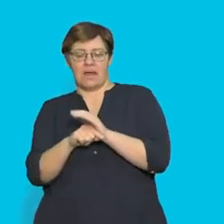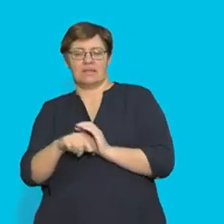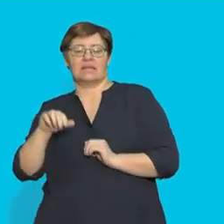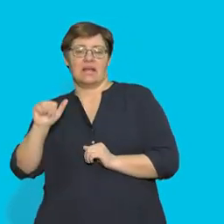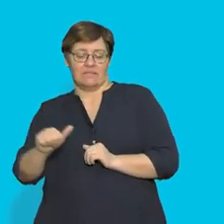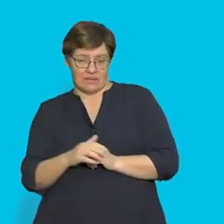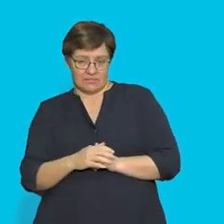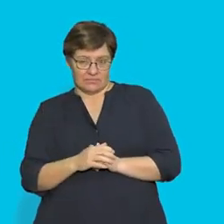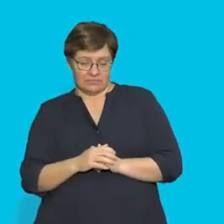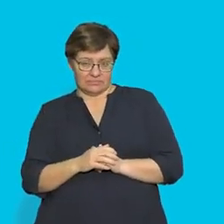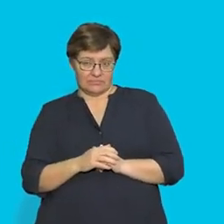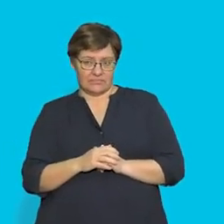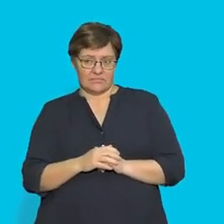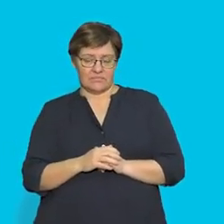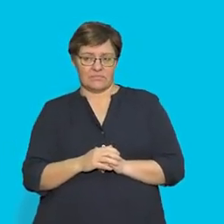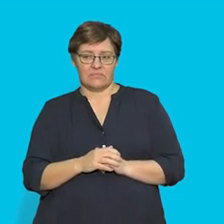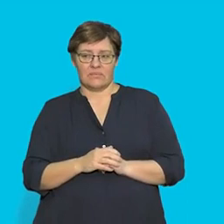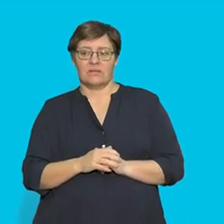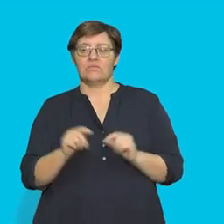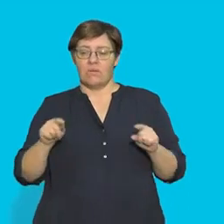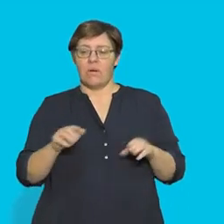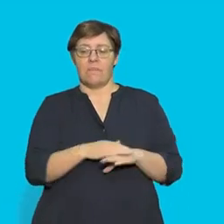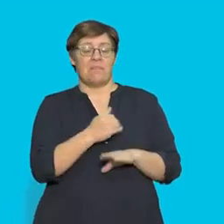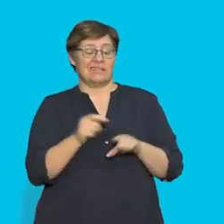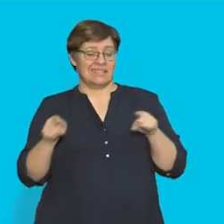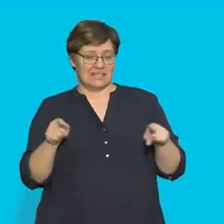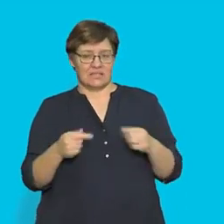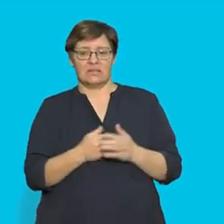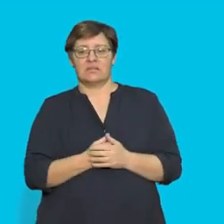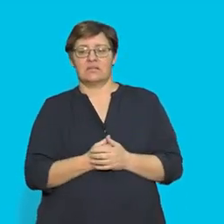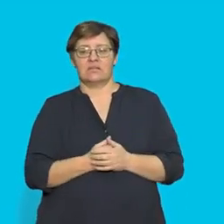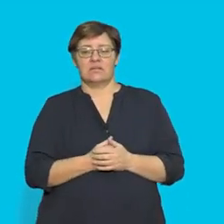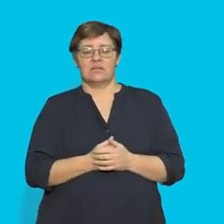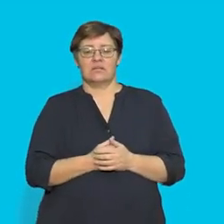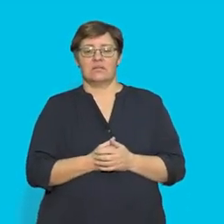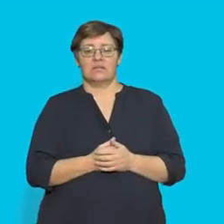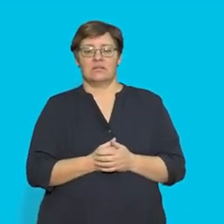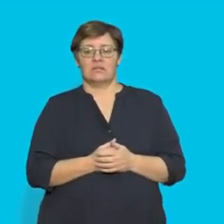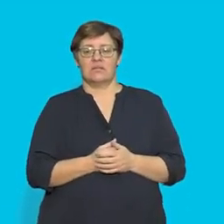alpha, minus that alpha that's sitting at both bases, at the base of that triangle.